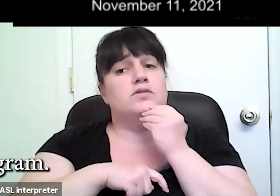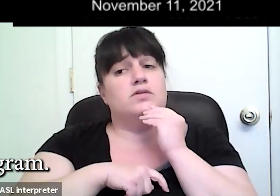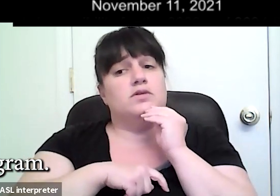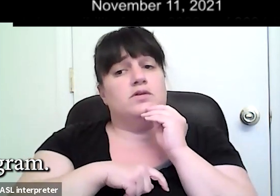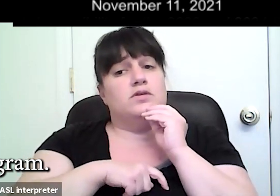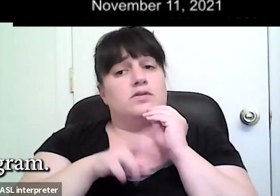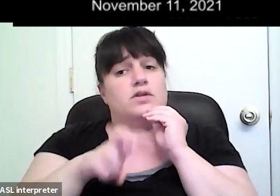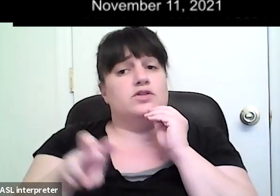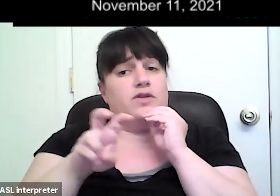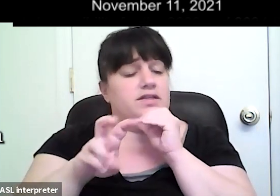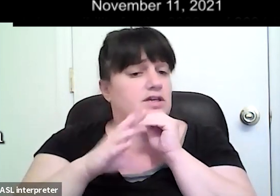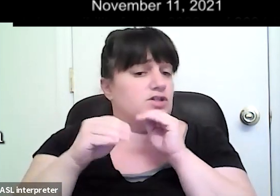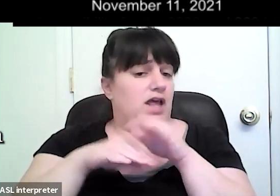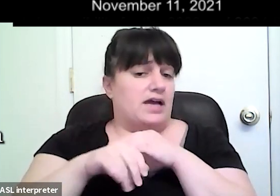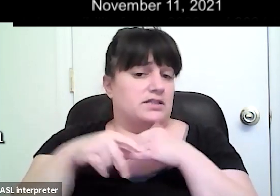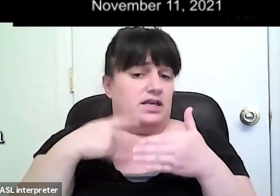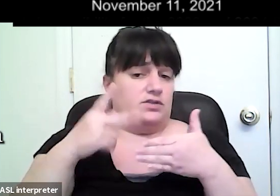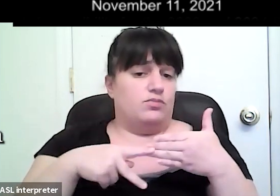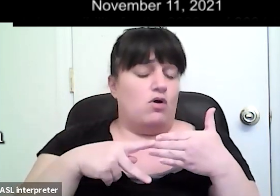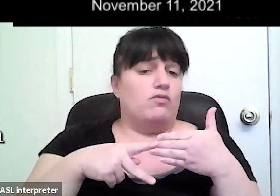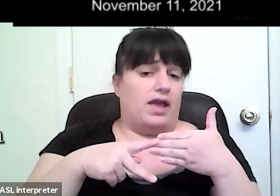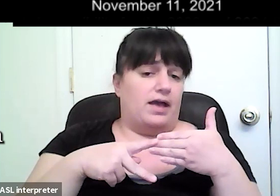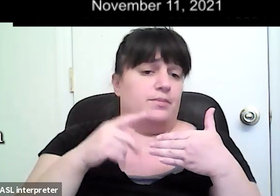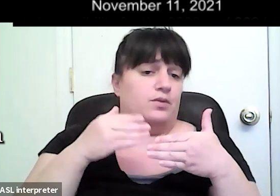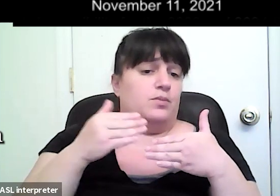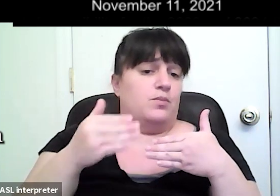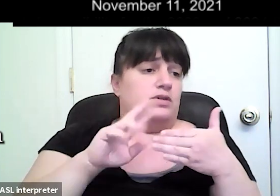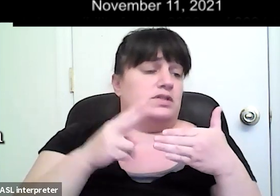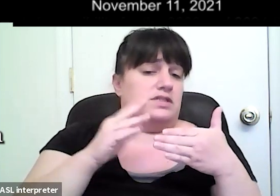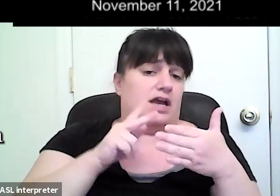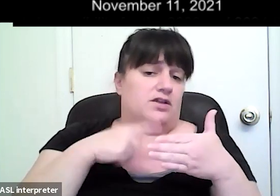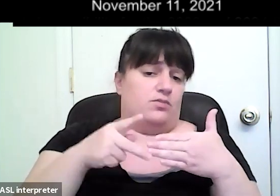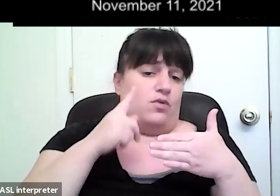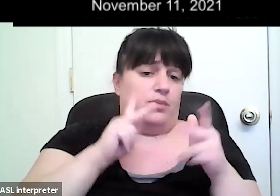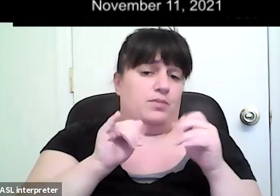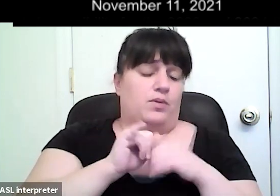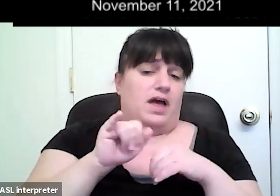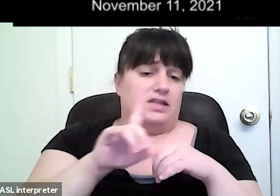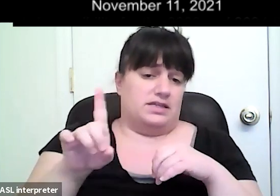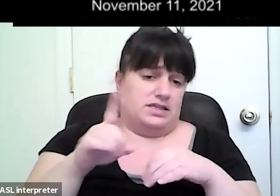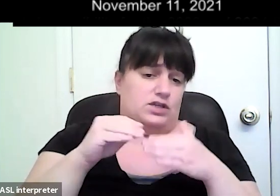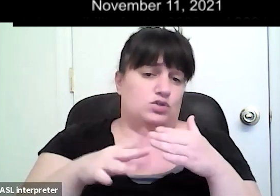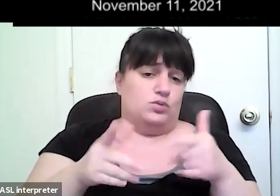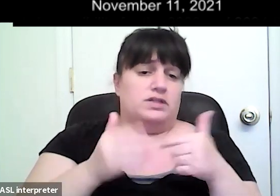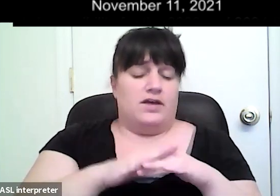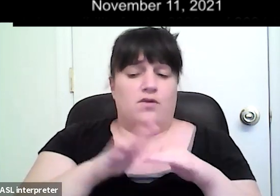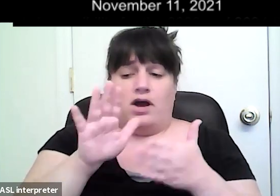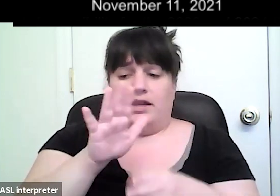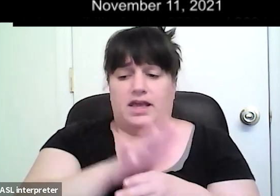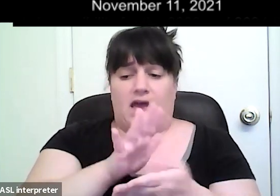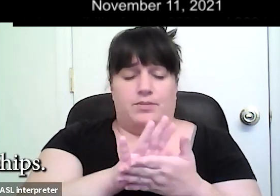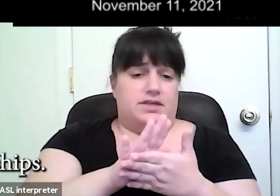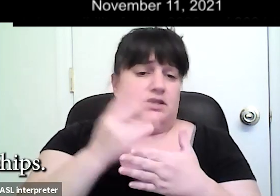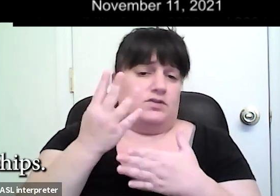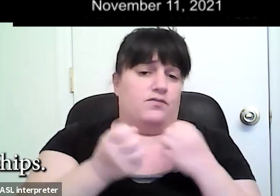and Access program. We are a post-secondary program for individuals with IDD where students live on campus. It's a 4-year